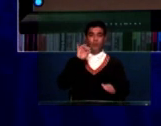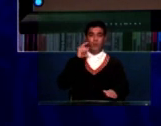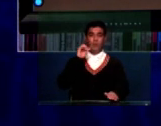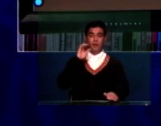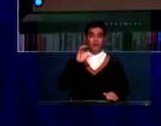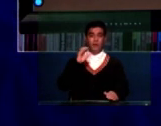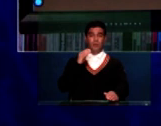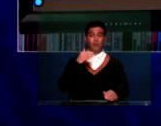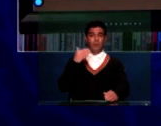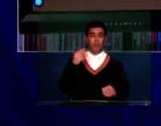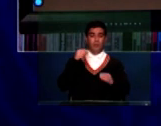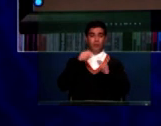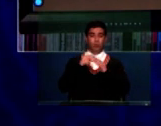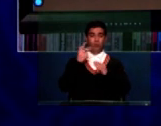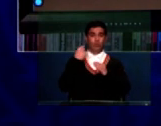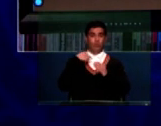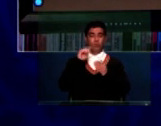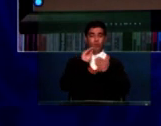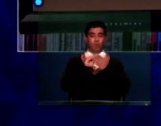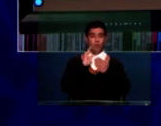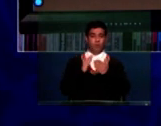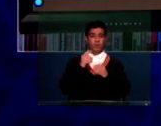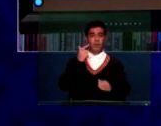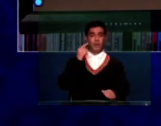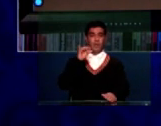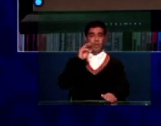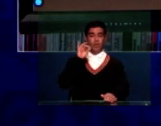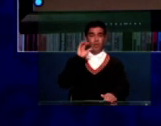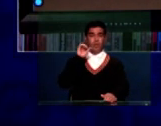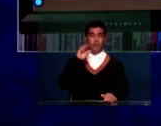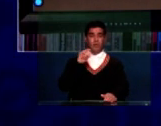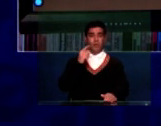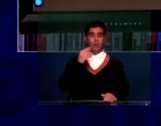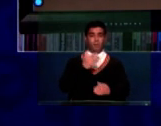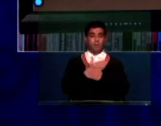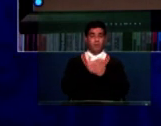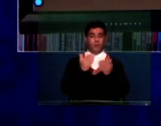oksidinin aldığı 3 sonun koyamız. Gidroksid iyonunun aldığı ise biz